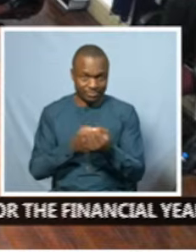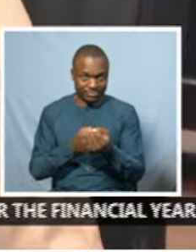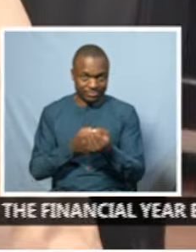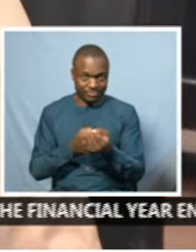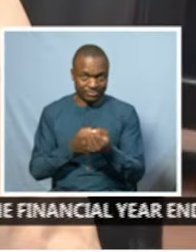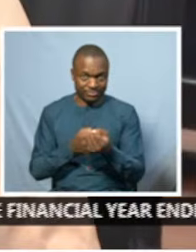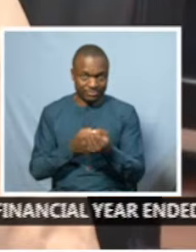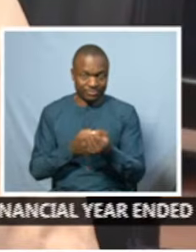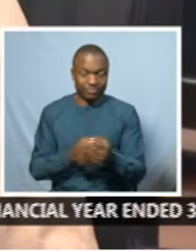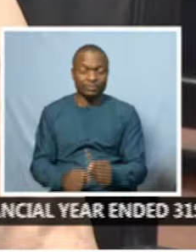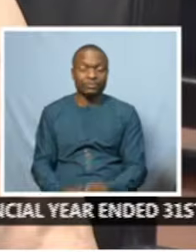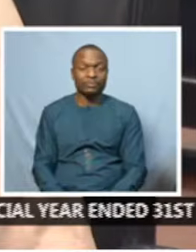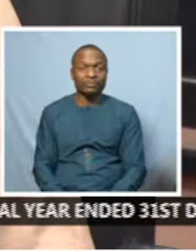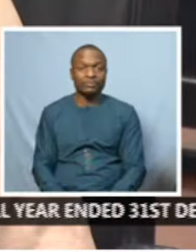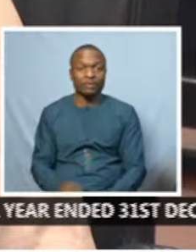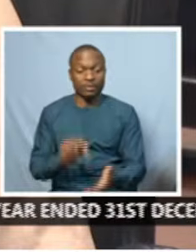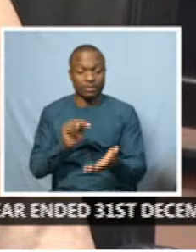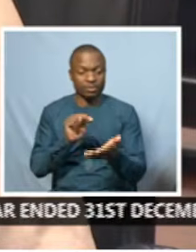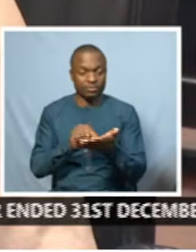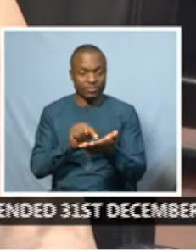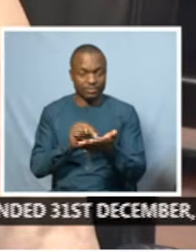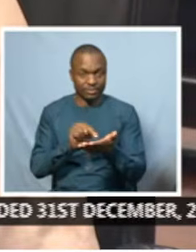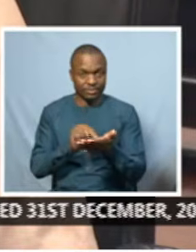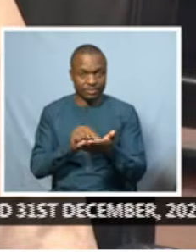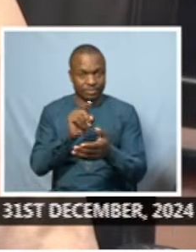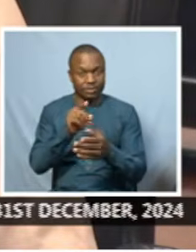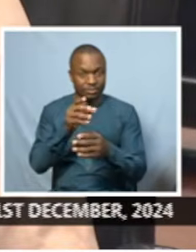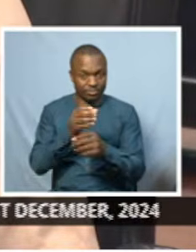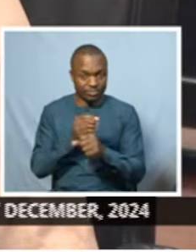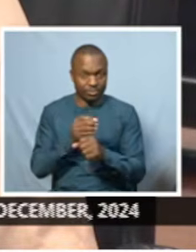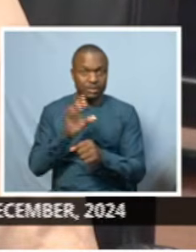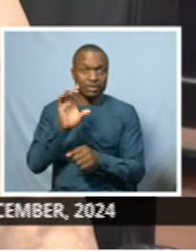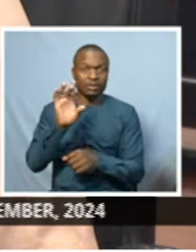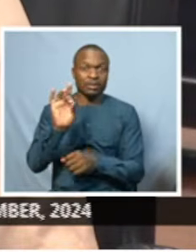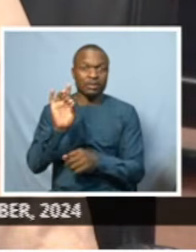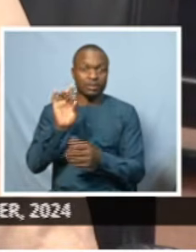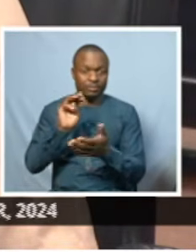in November you received 8 million.